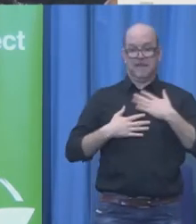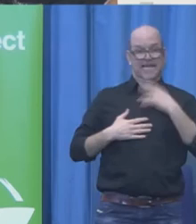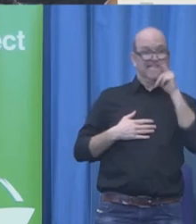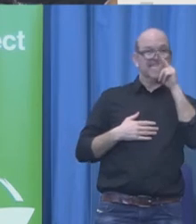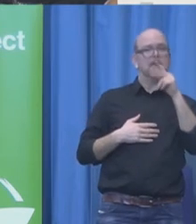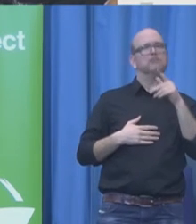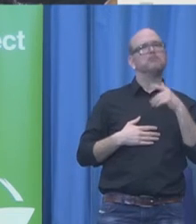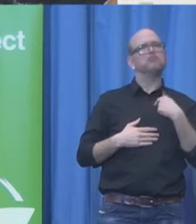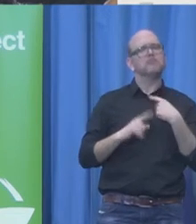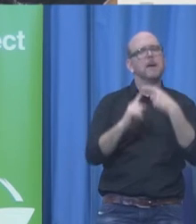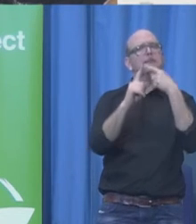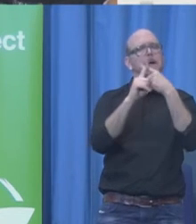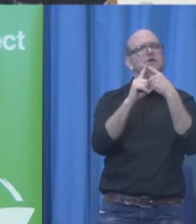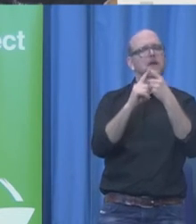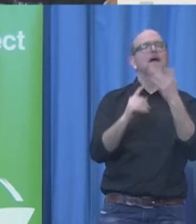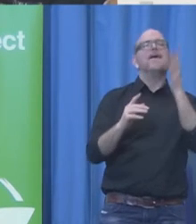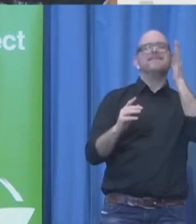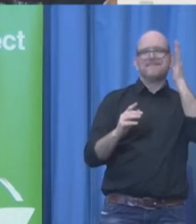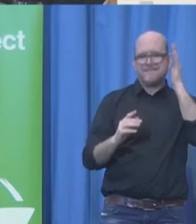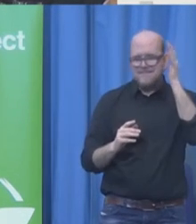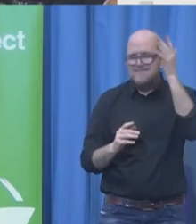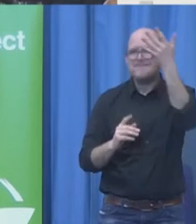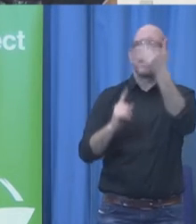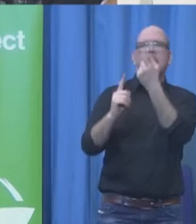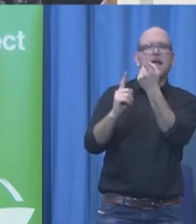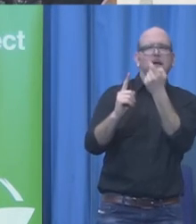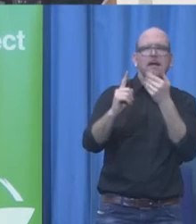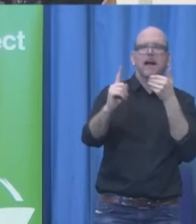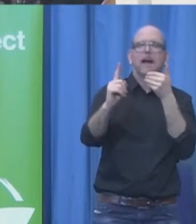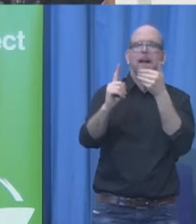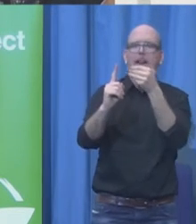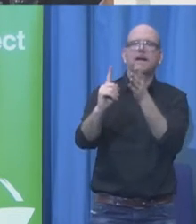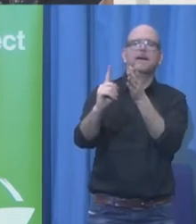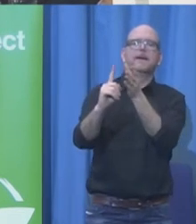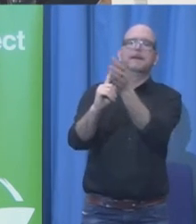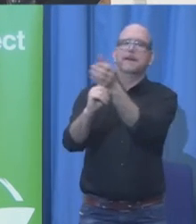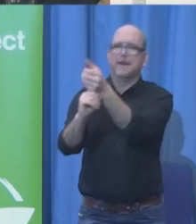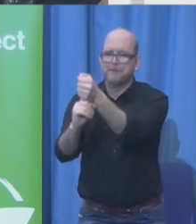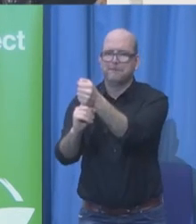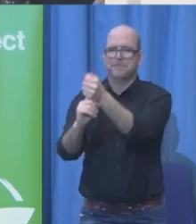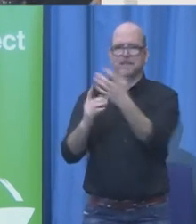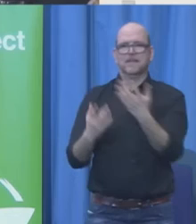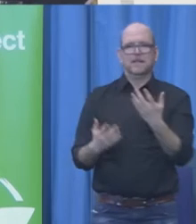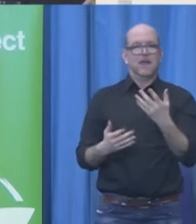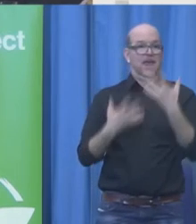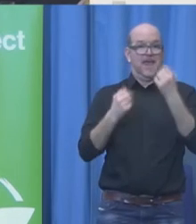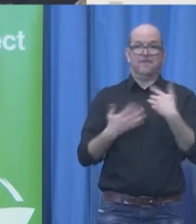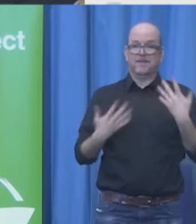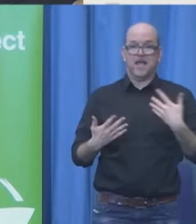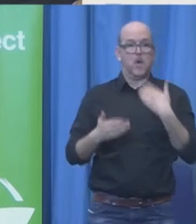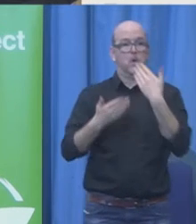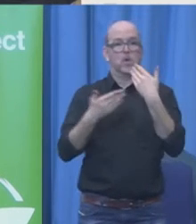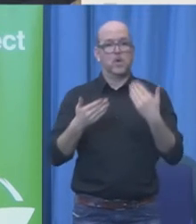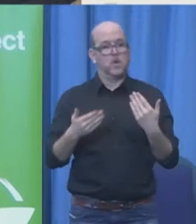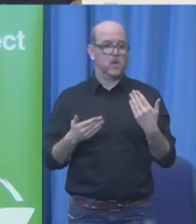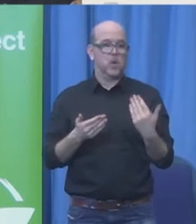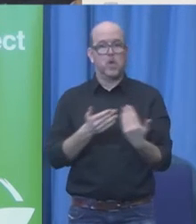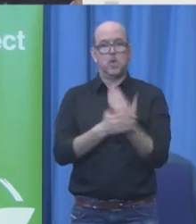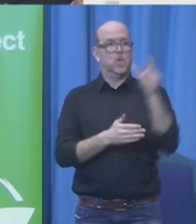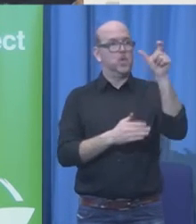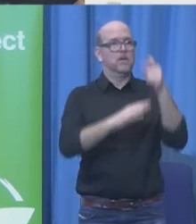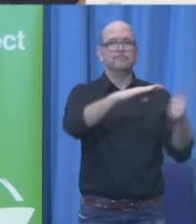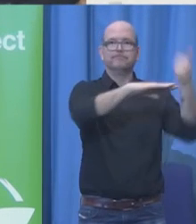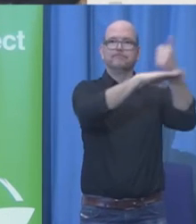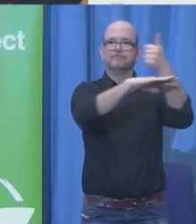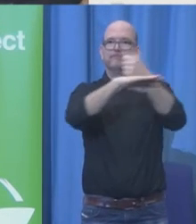at least there is a very senior person at the heart of government now driving the whole disability agenda. So if it's